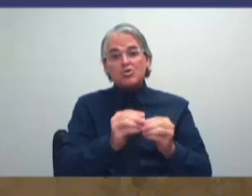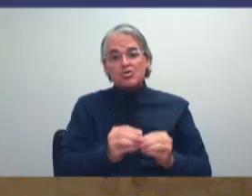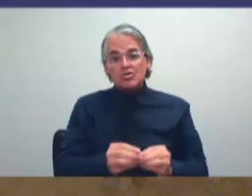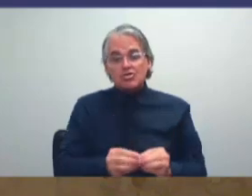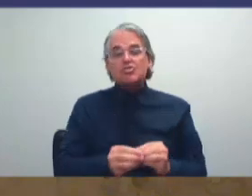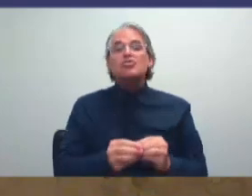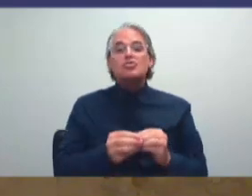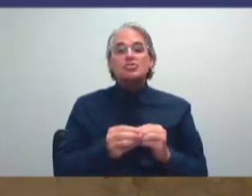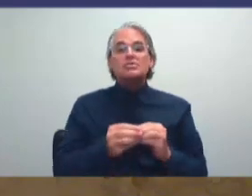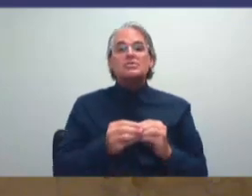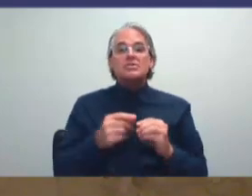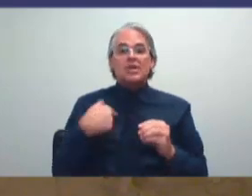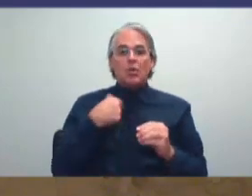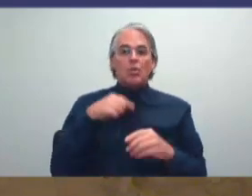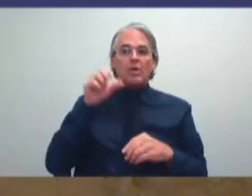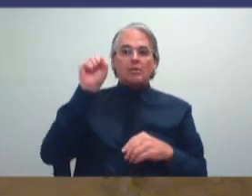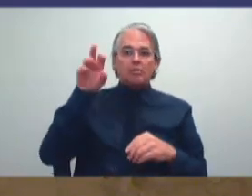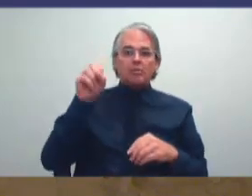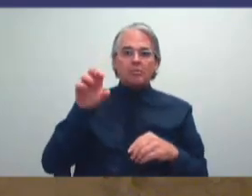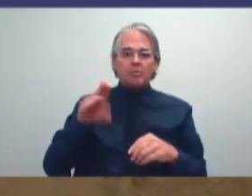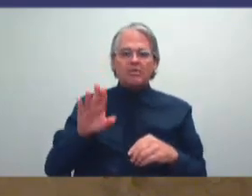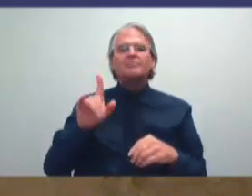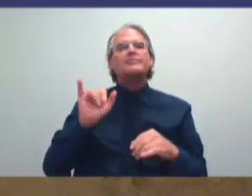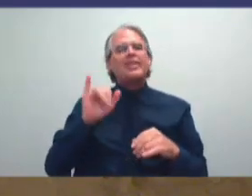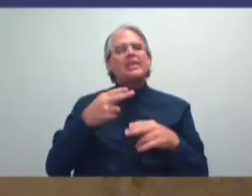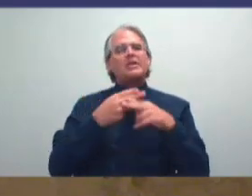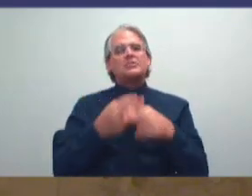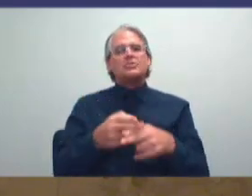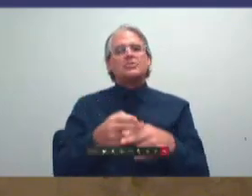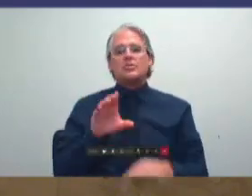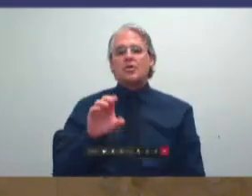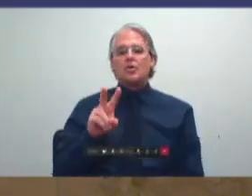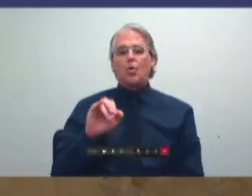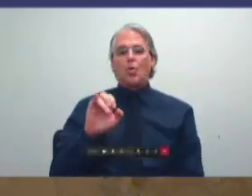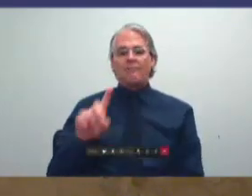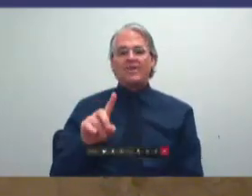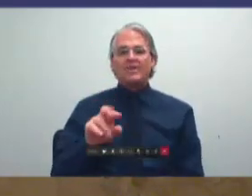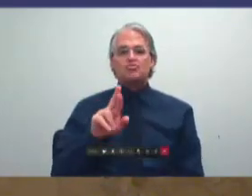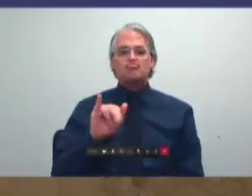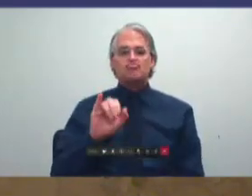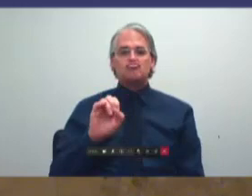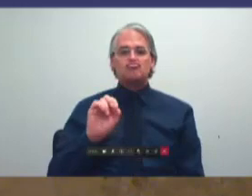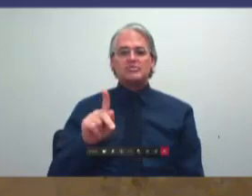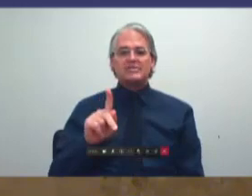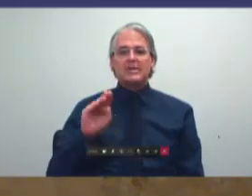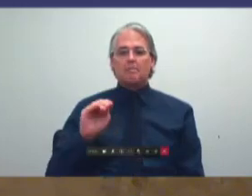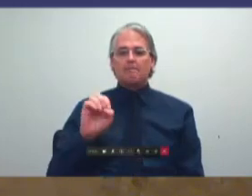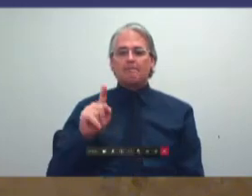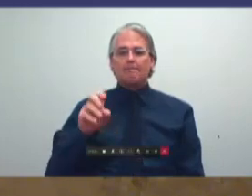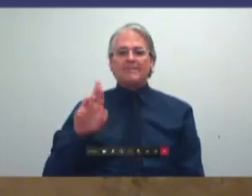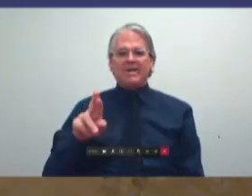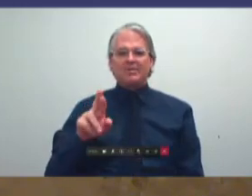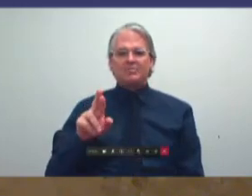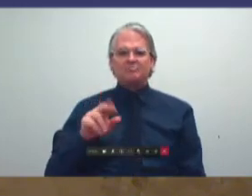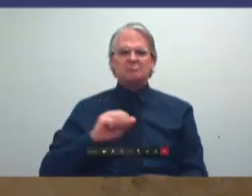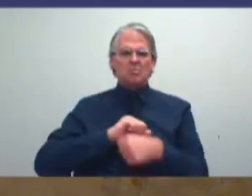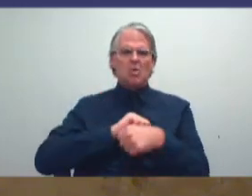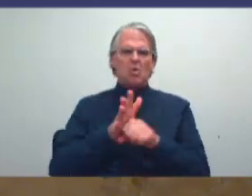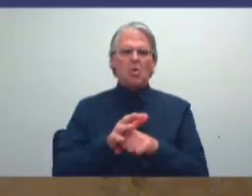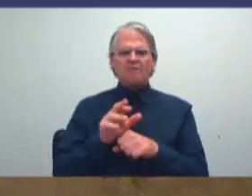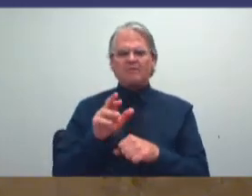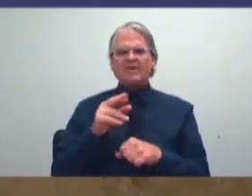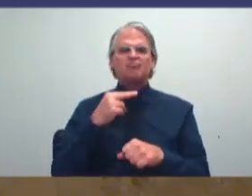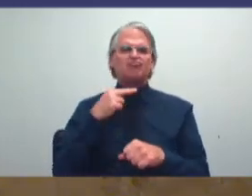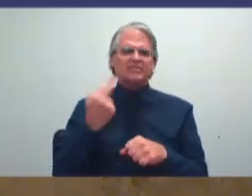calling it the COVID risk meter. And it's really about modifying your behavior. And people keep saying, what do those numbers mean? And they don't understand a lot